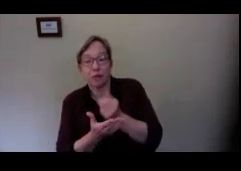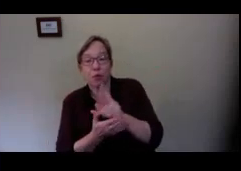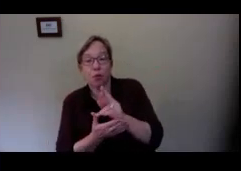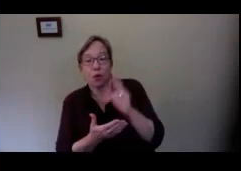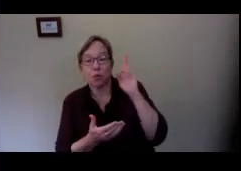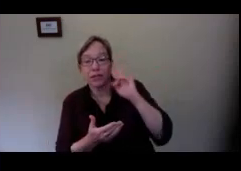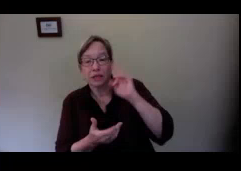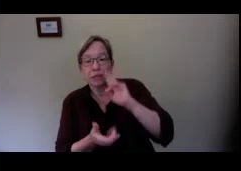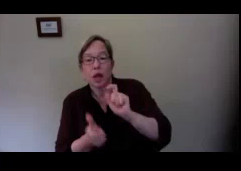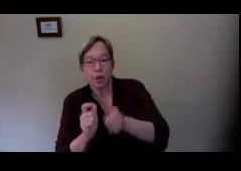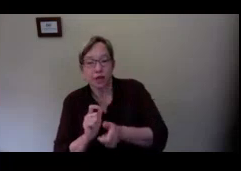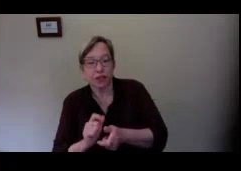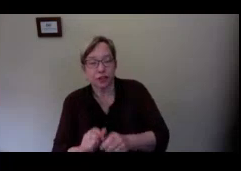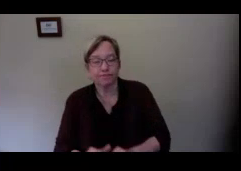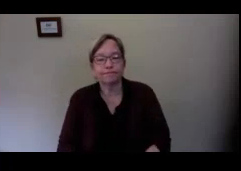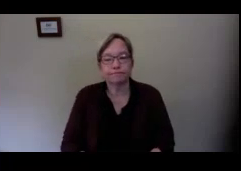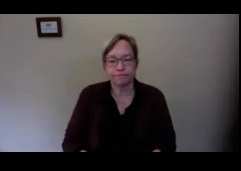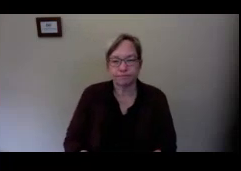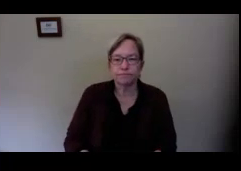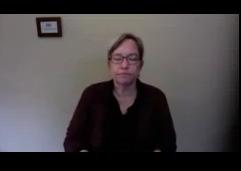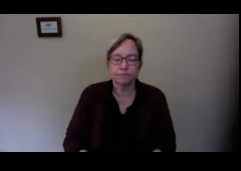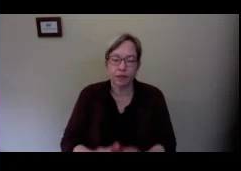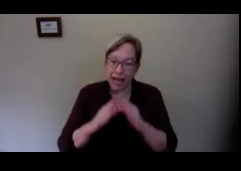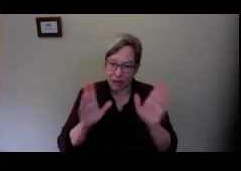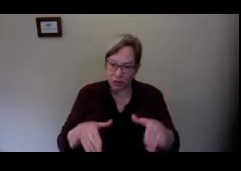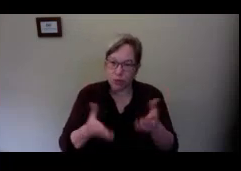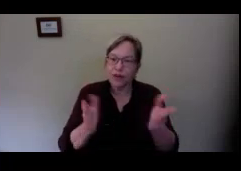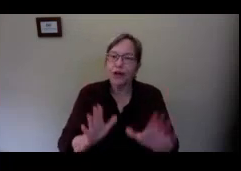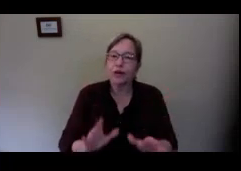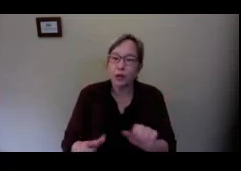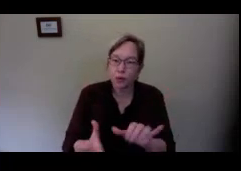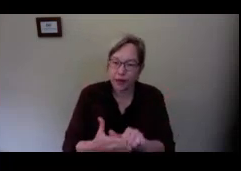So that is something a housing provider can do.